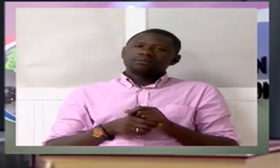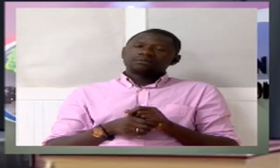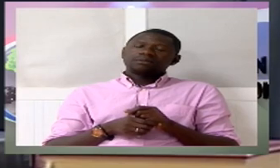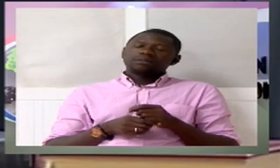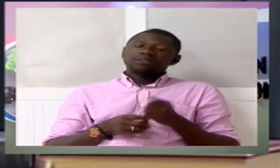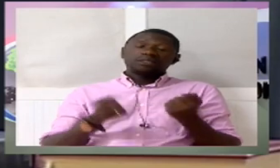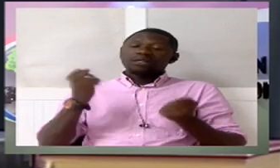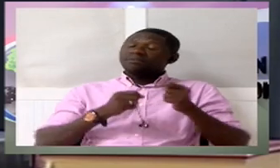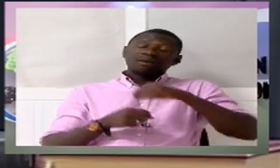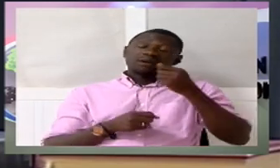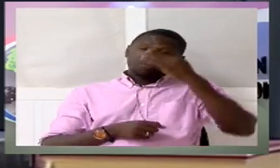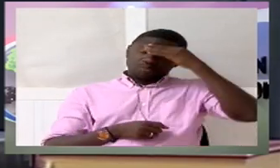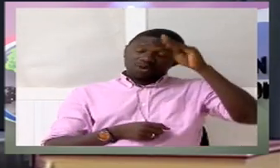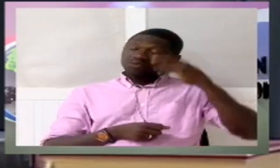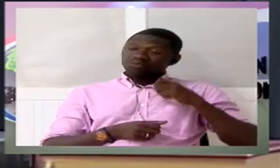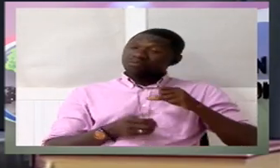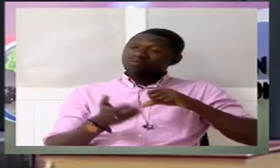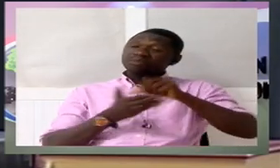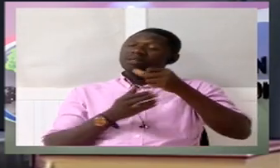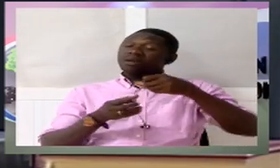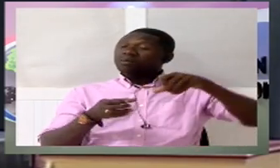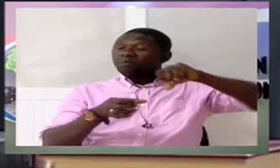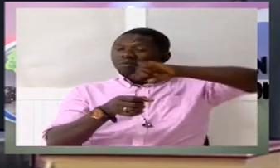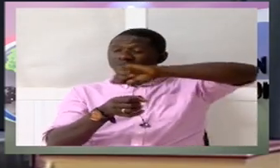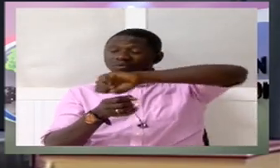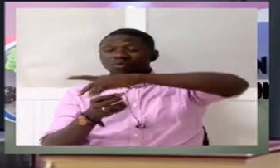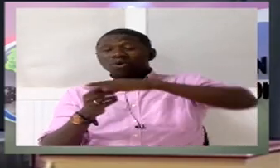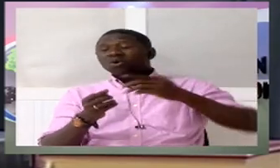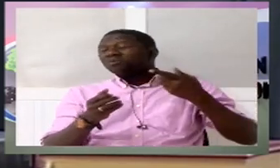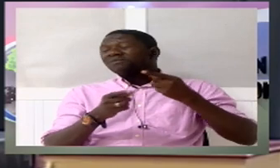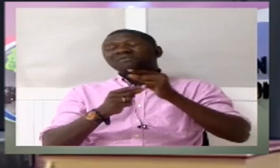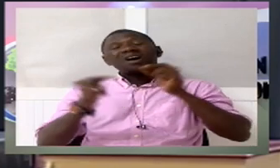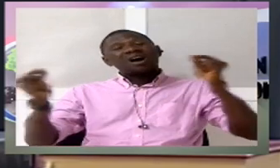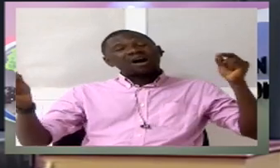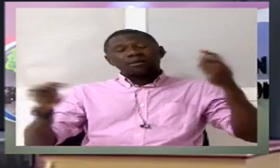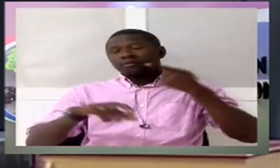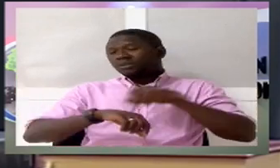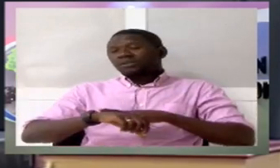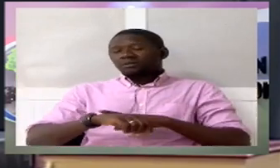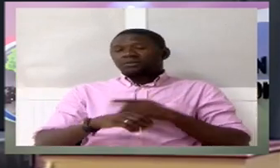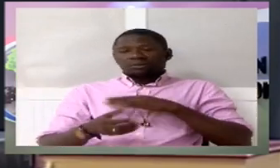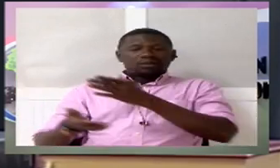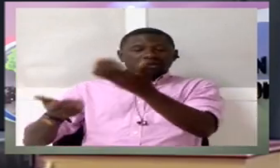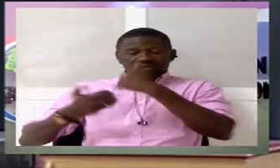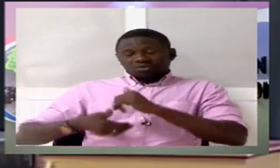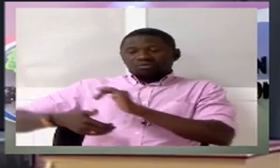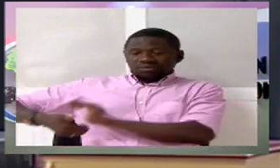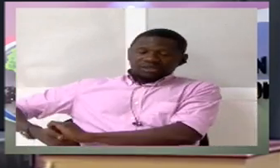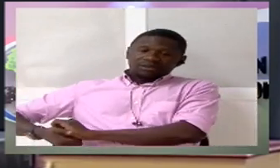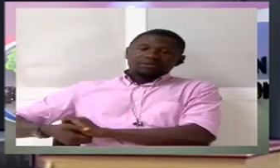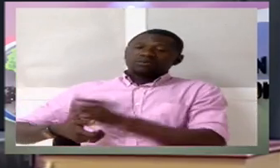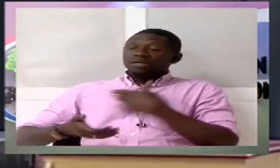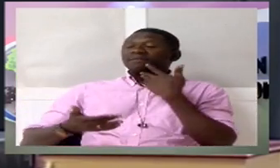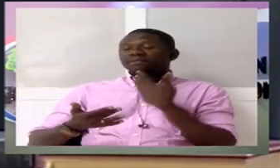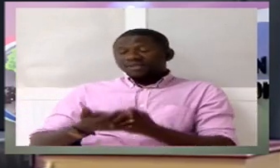The drivers and the little boys will fetch water all the way to Sanchaba. When they come, they will place it. And when